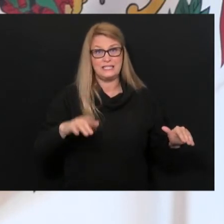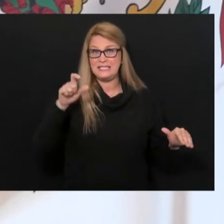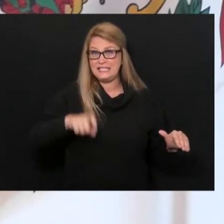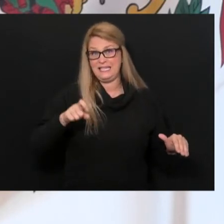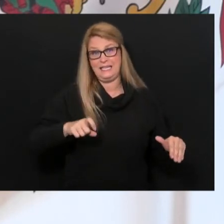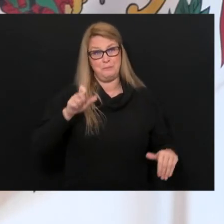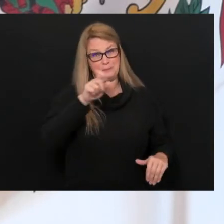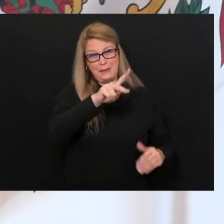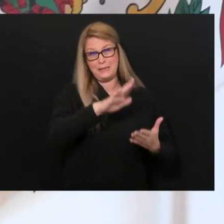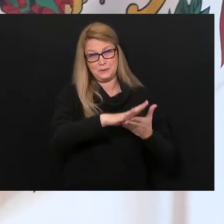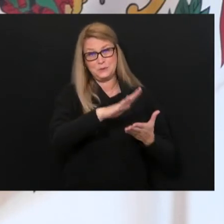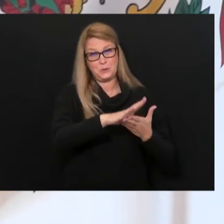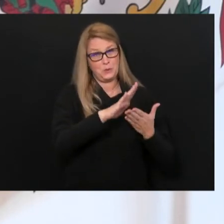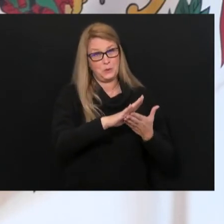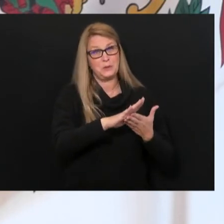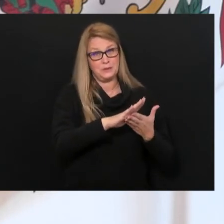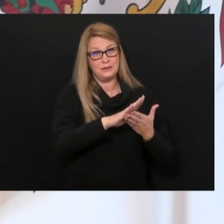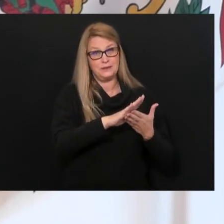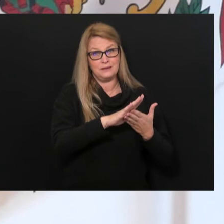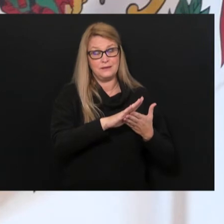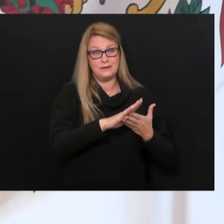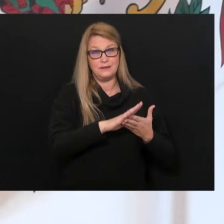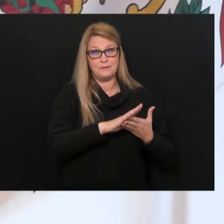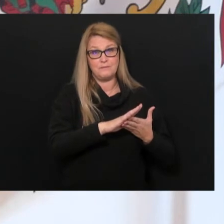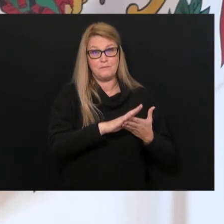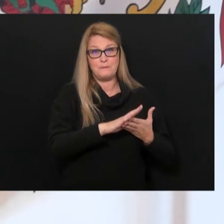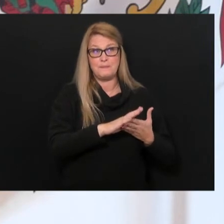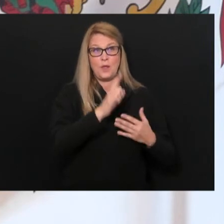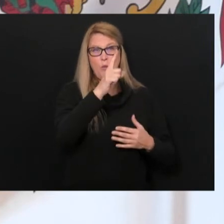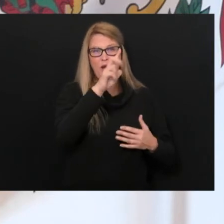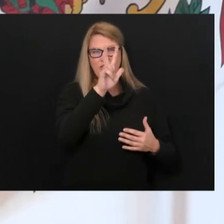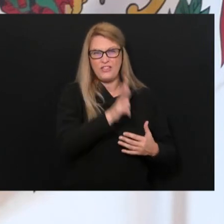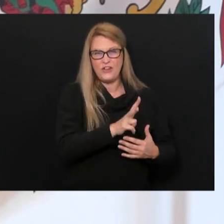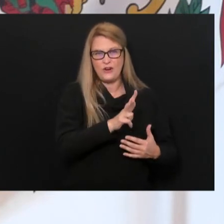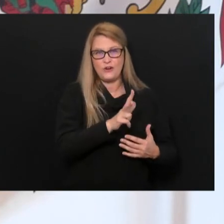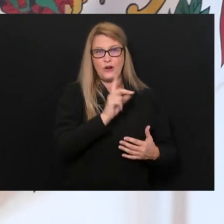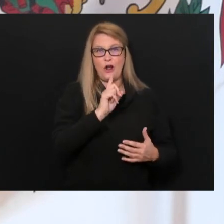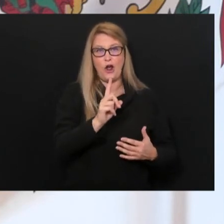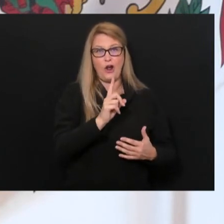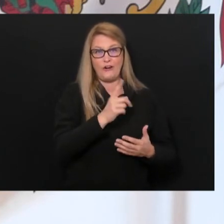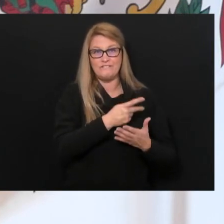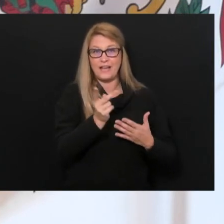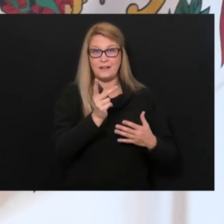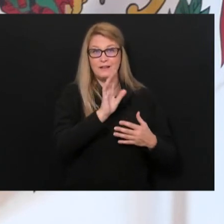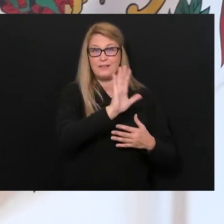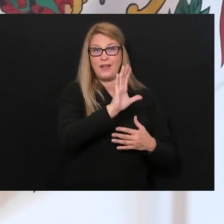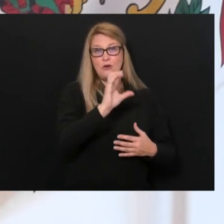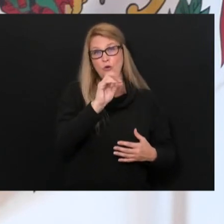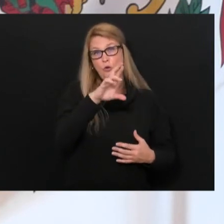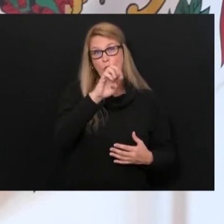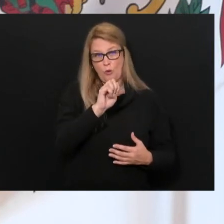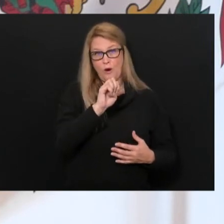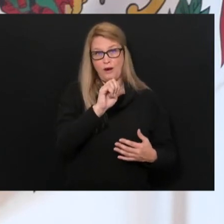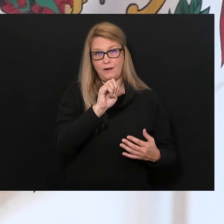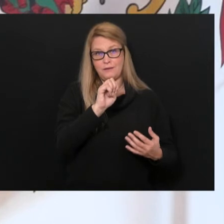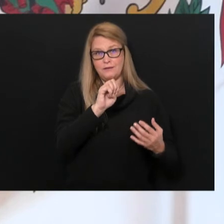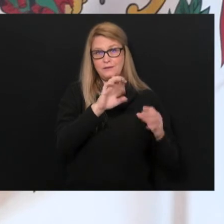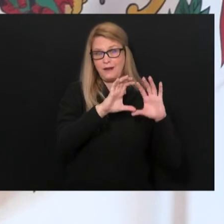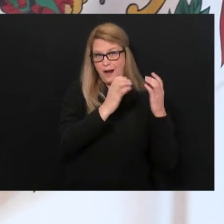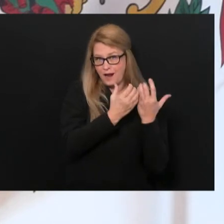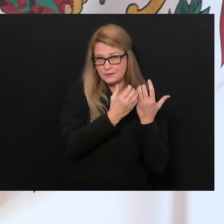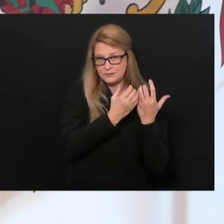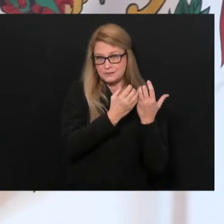really bad. A third of them are failing a core class. Many of them, we know